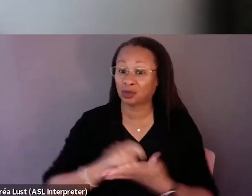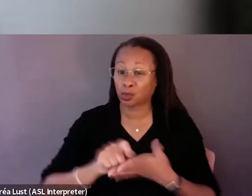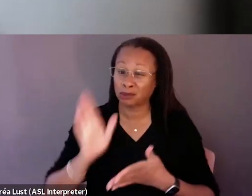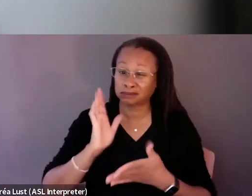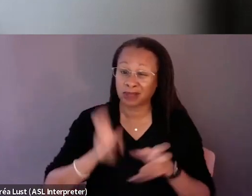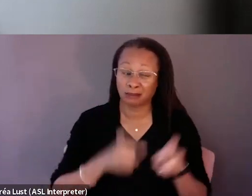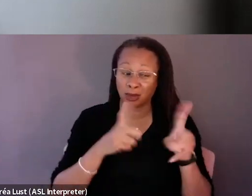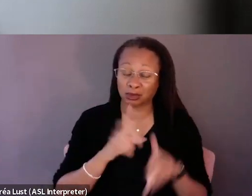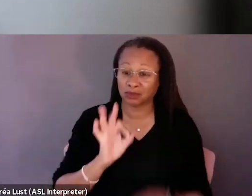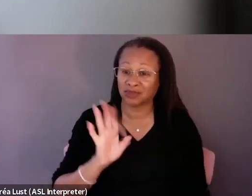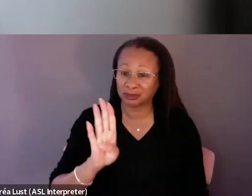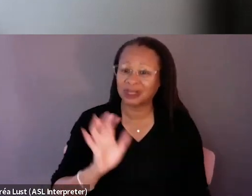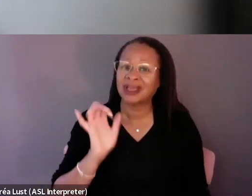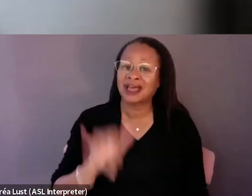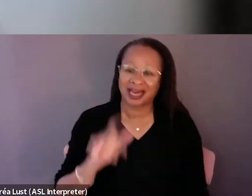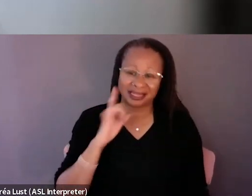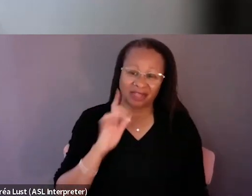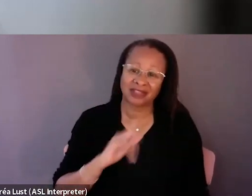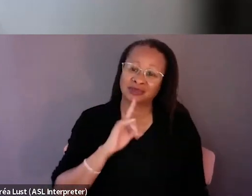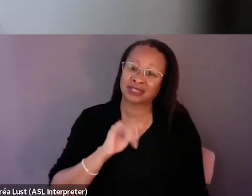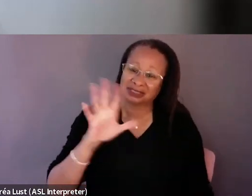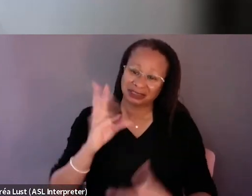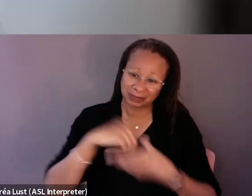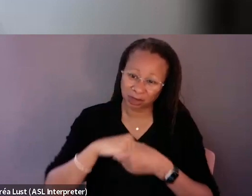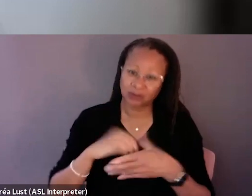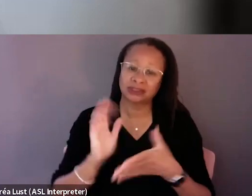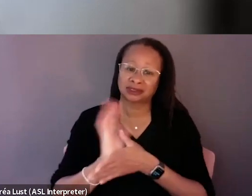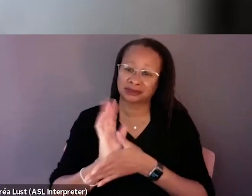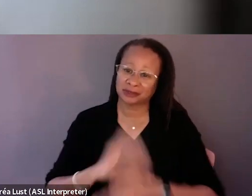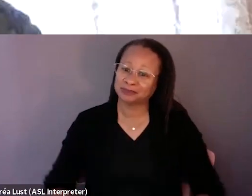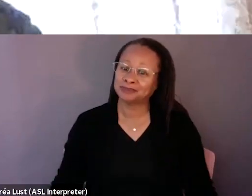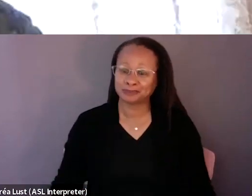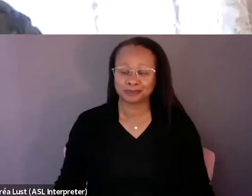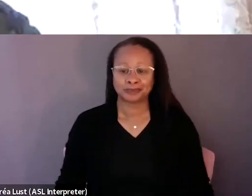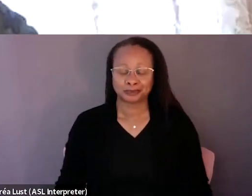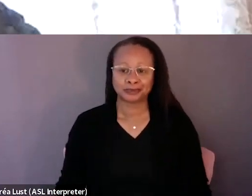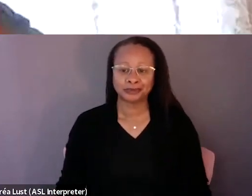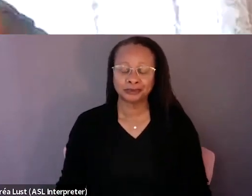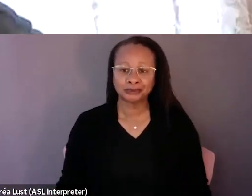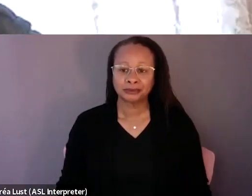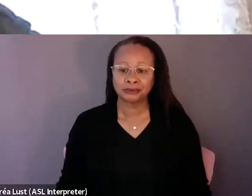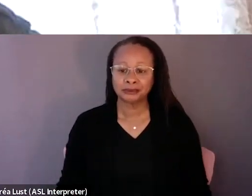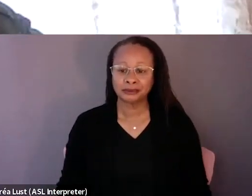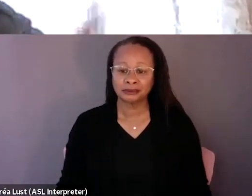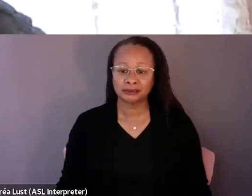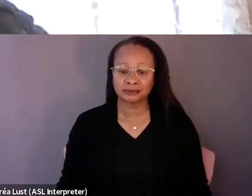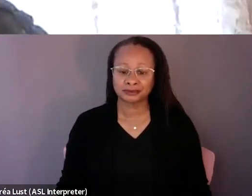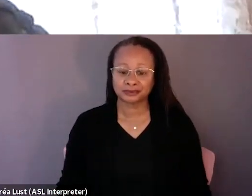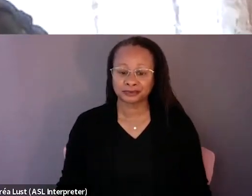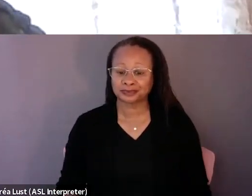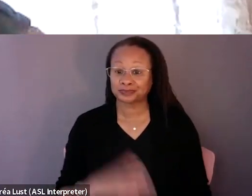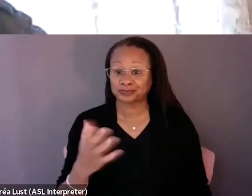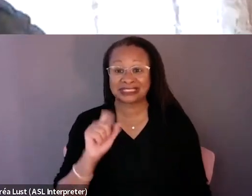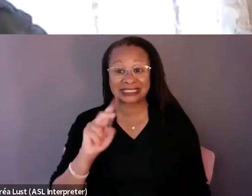that it really needs to be in the film. Yeah, you mentioned the style